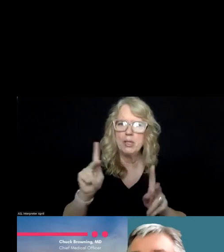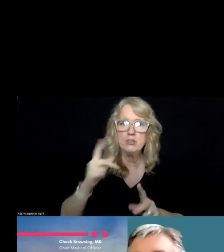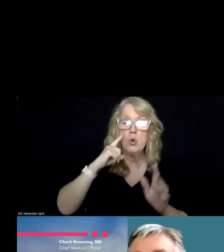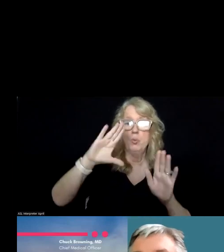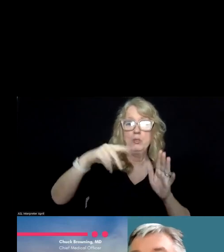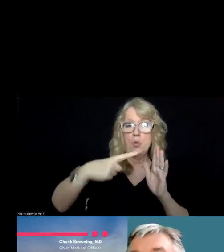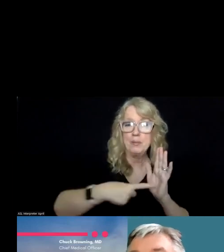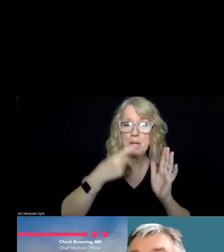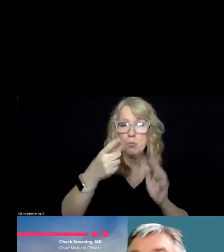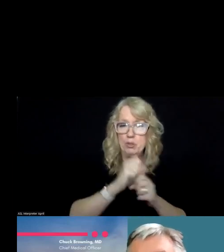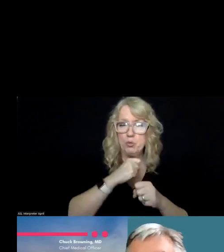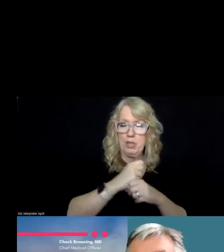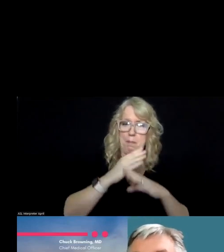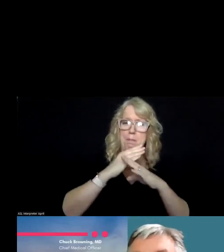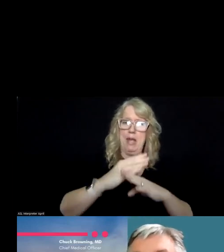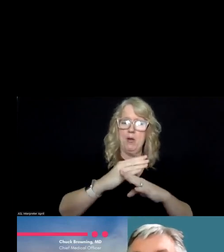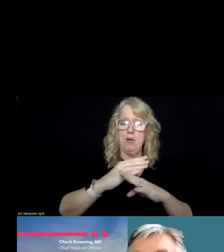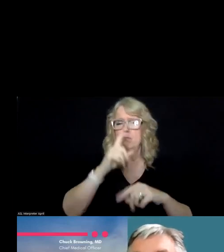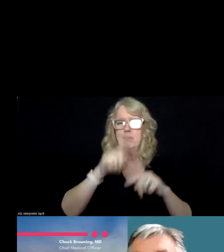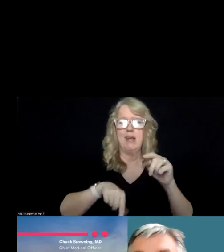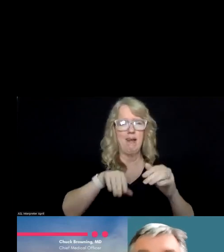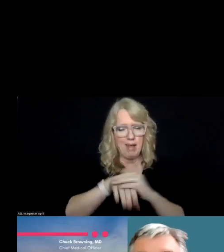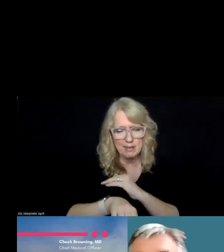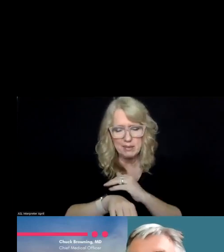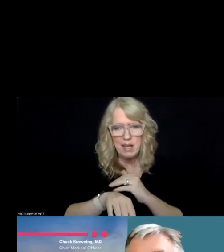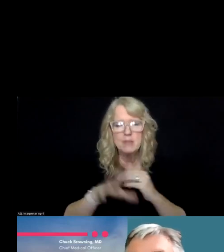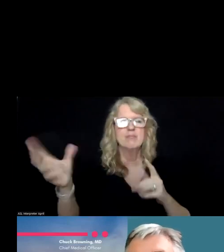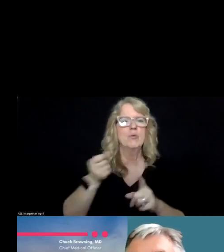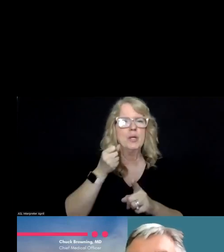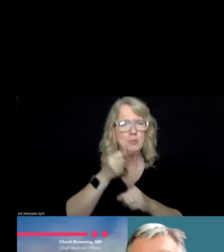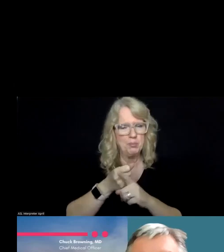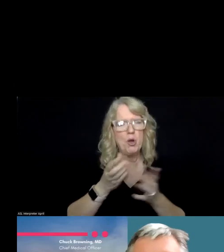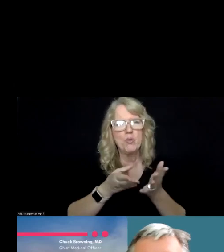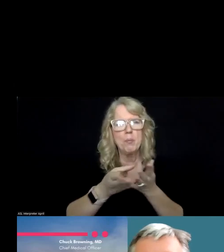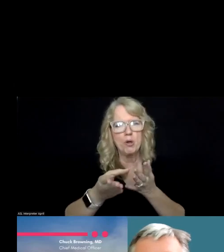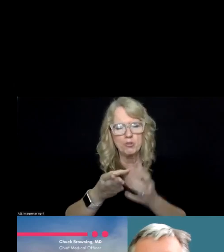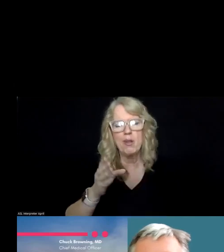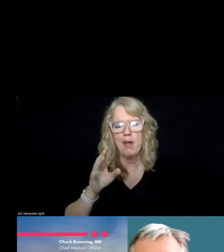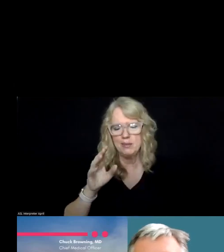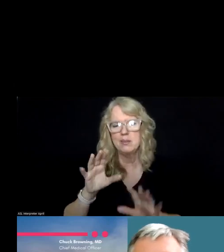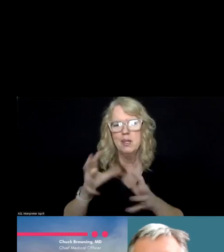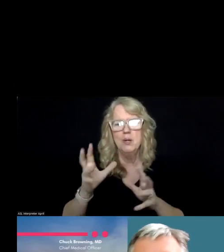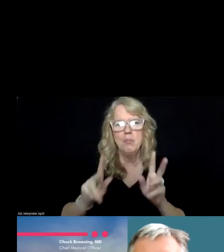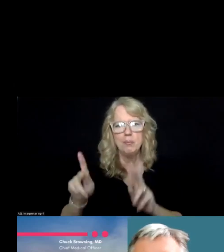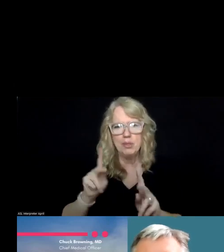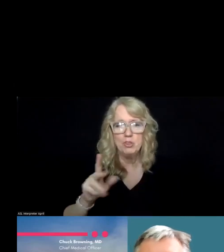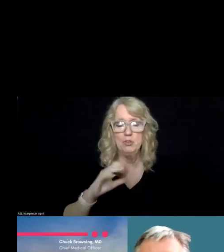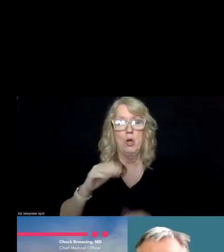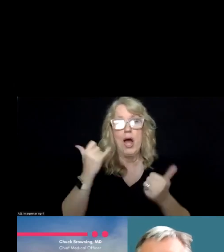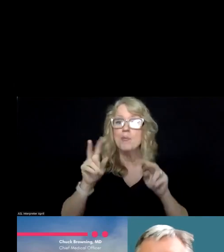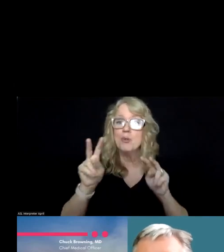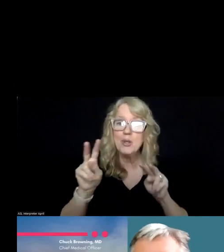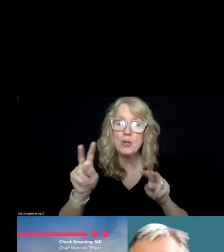do create barriers to access, that oftentimes they impact marginalized populations even more. And I'm just really looking forward to